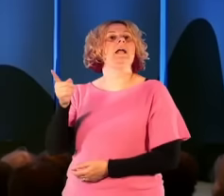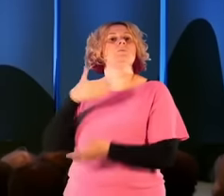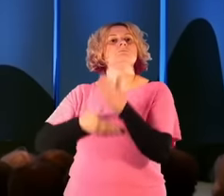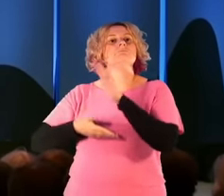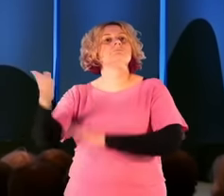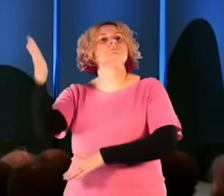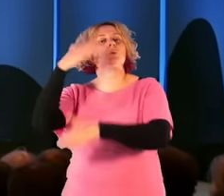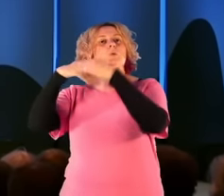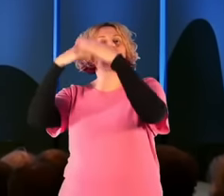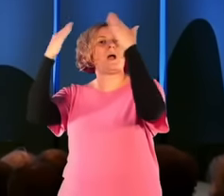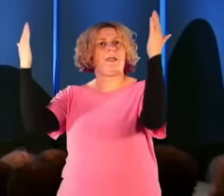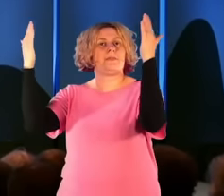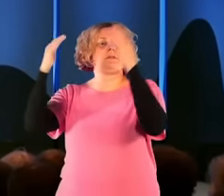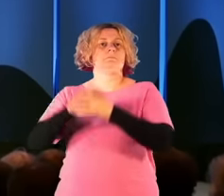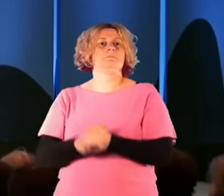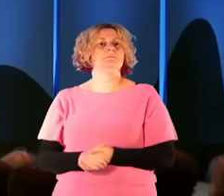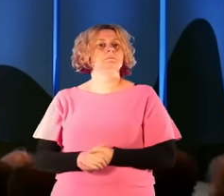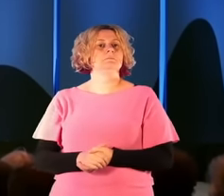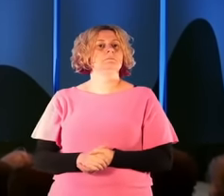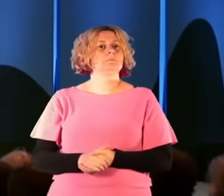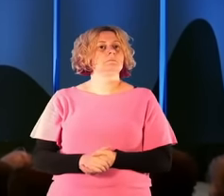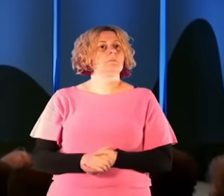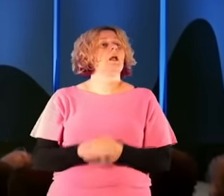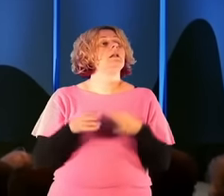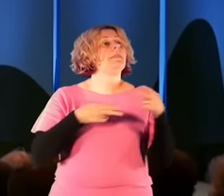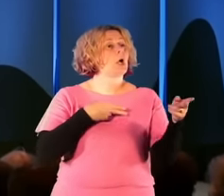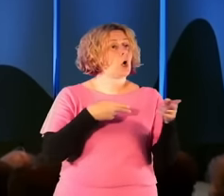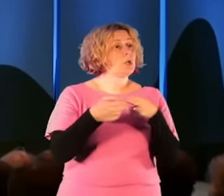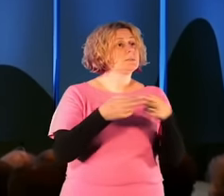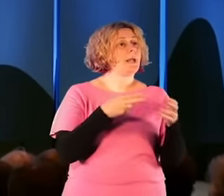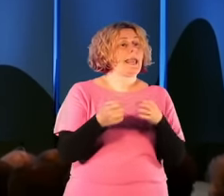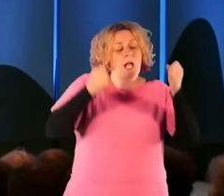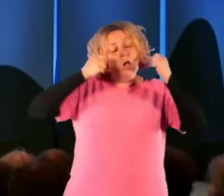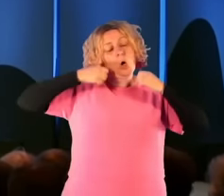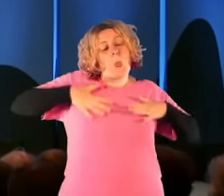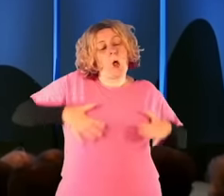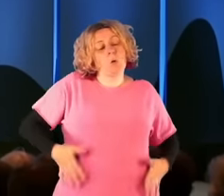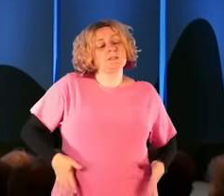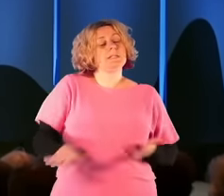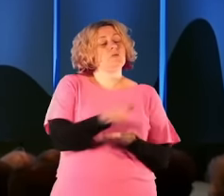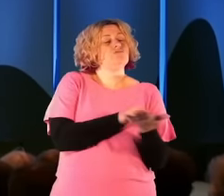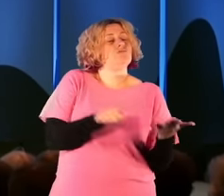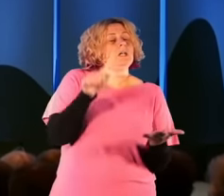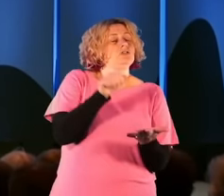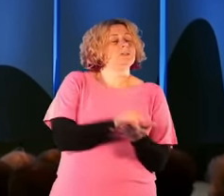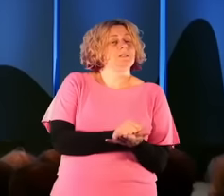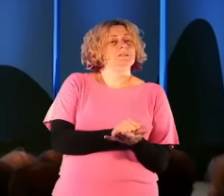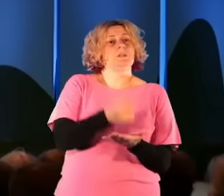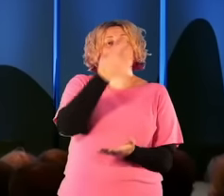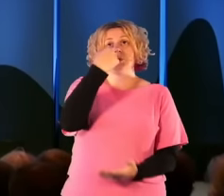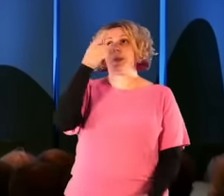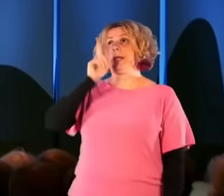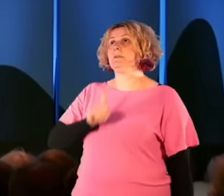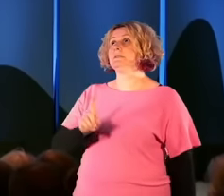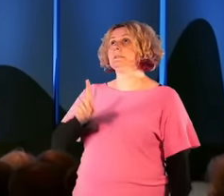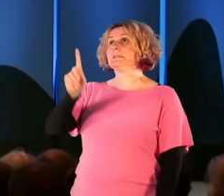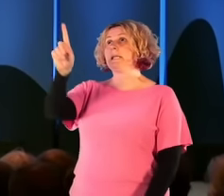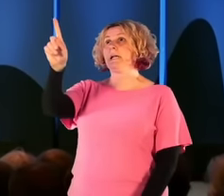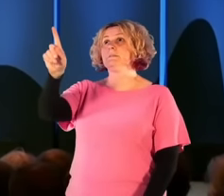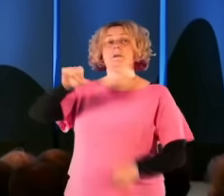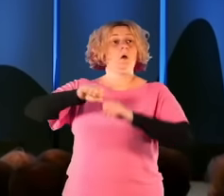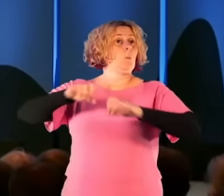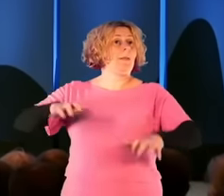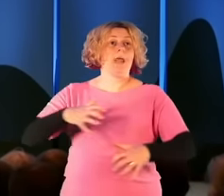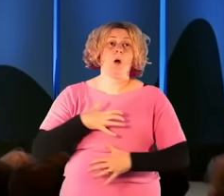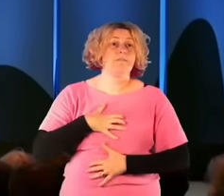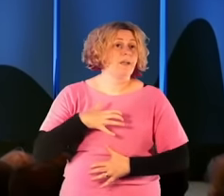in the gospel, he clothes us in the robes of righteousness so that we can stand before the throne of a holy God. Without fear, bold,